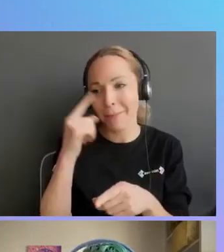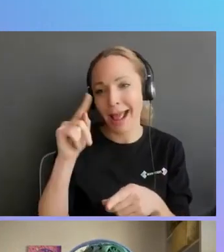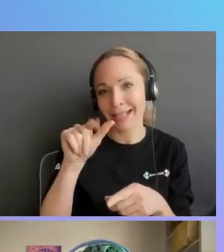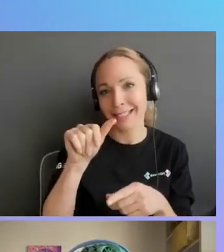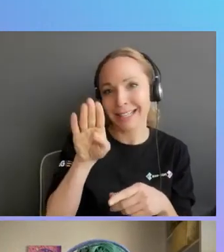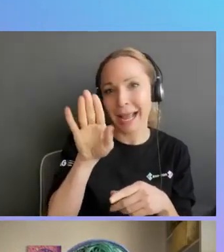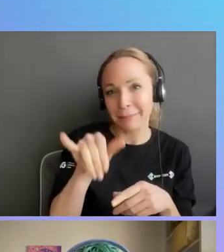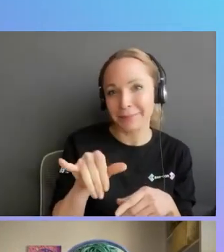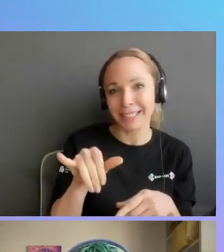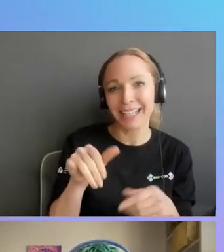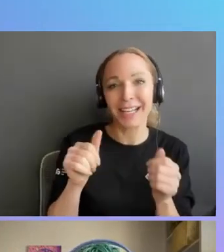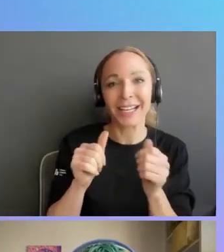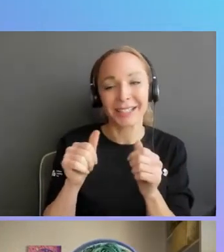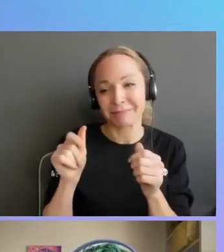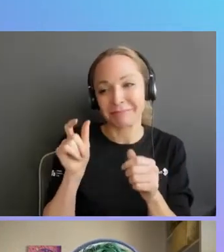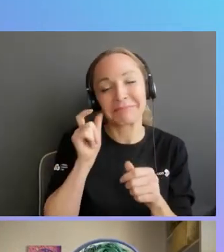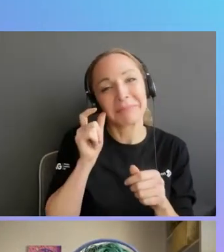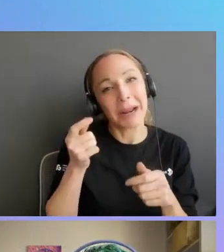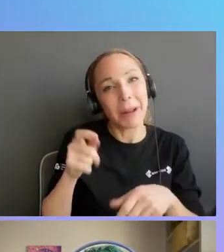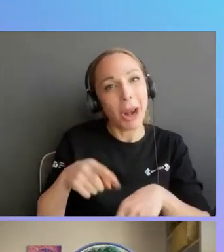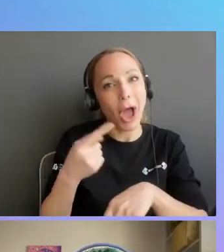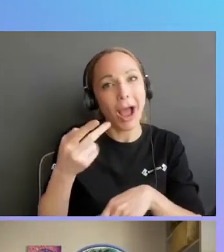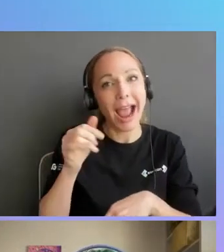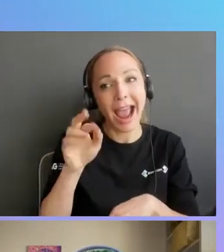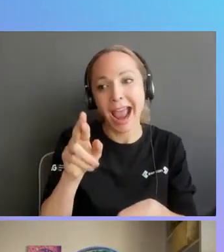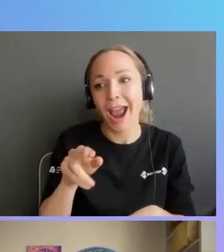and she's a fully black long hair cat.